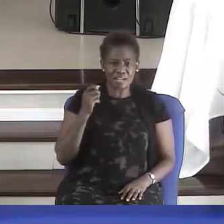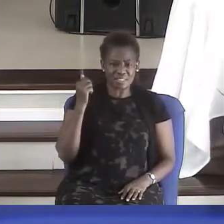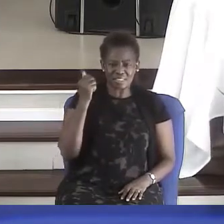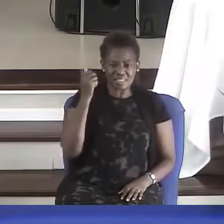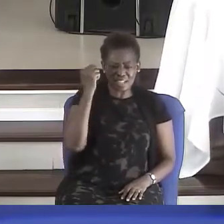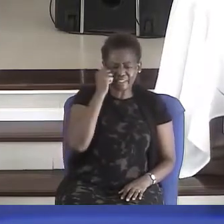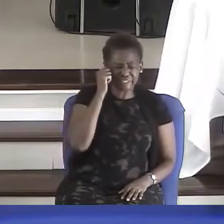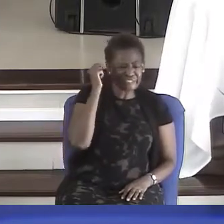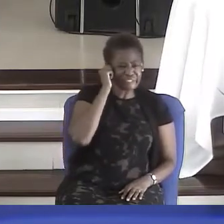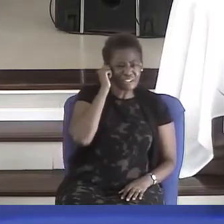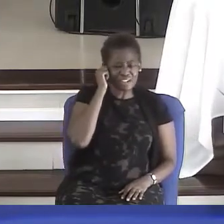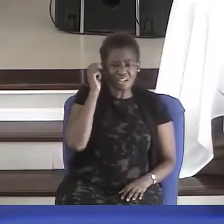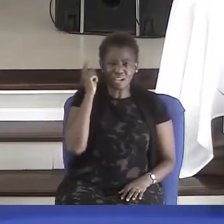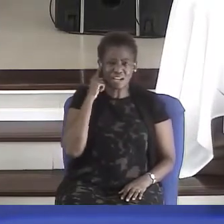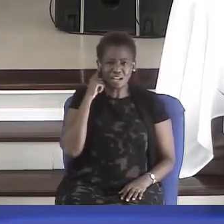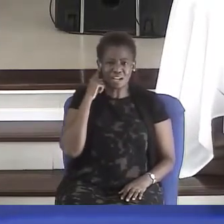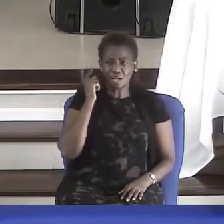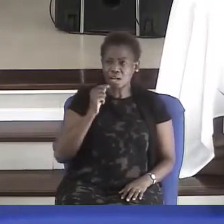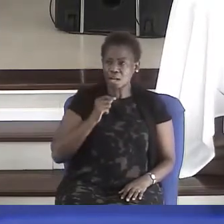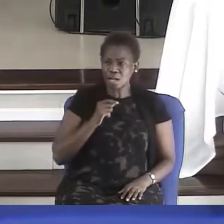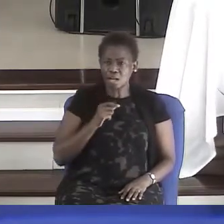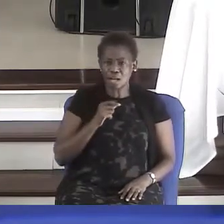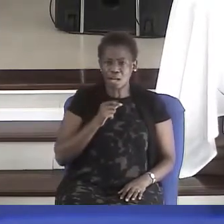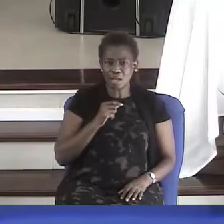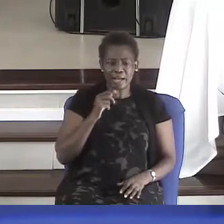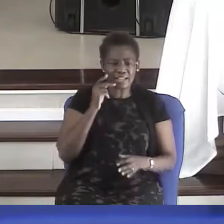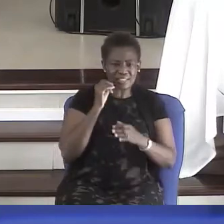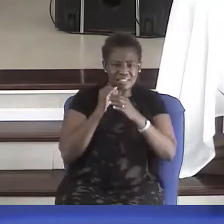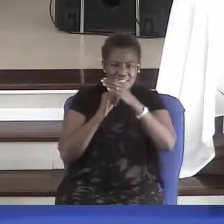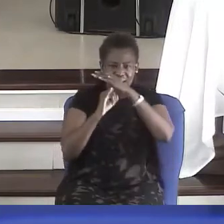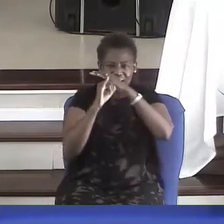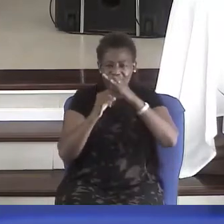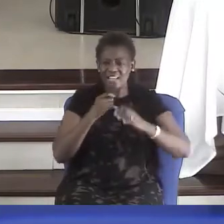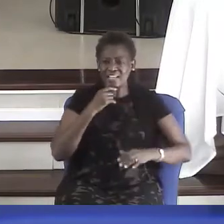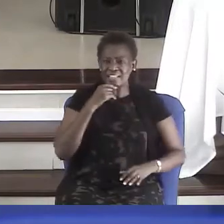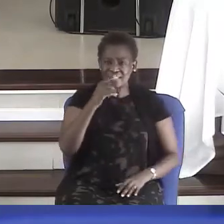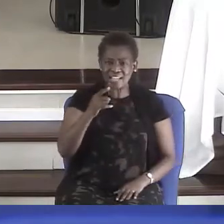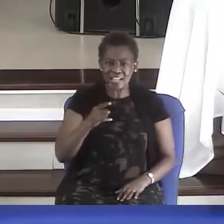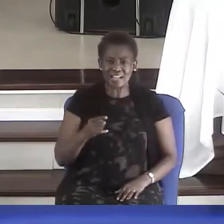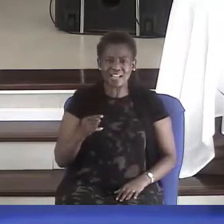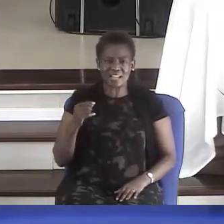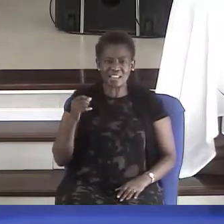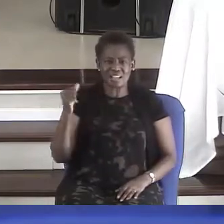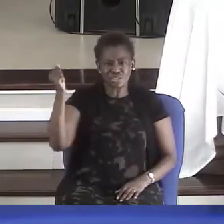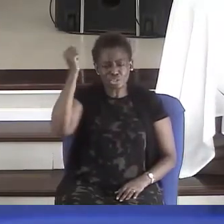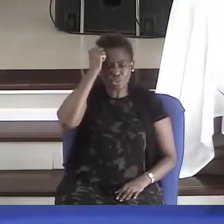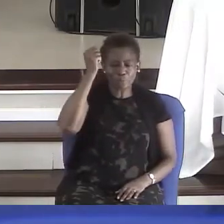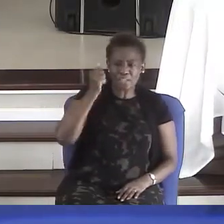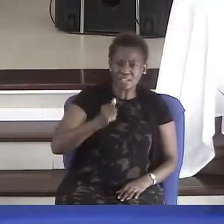dull, Isaiah is saying. They are stupid and they are insensible.